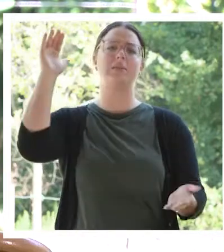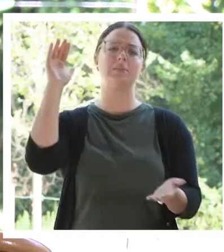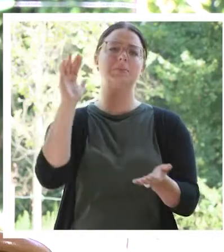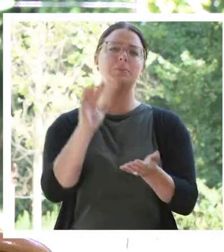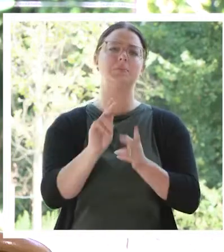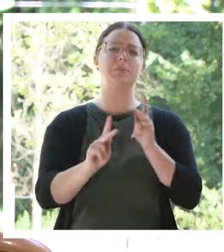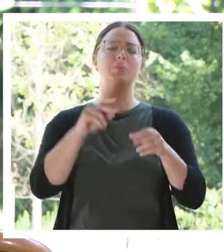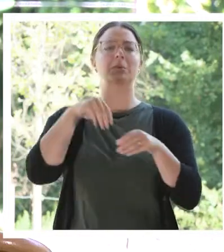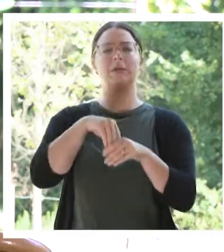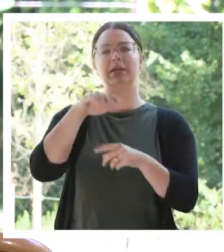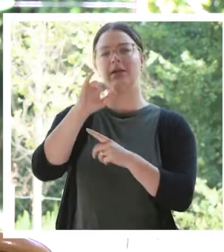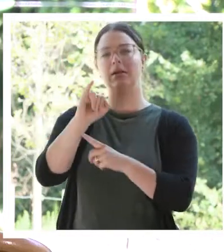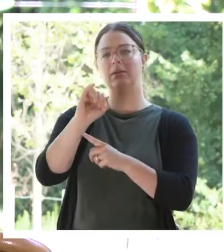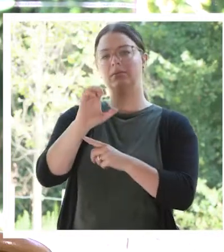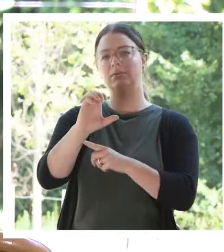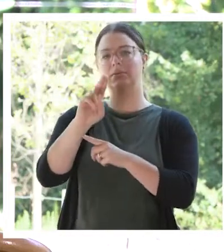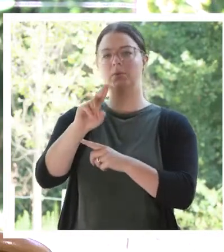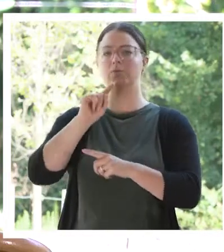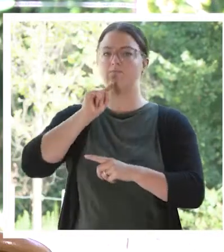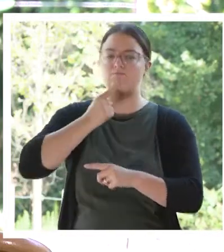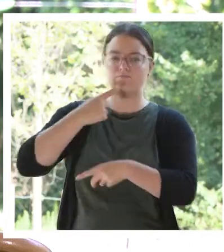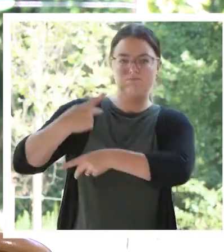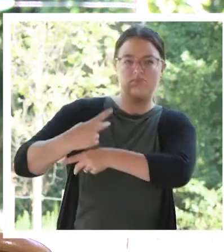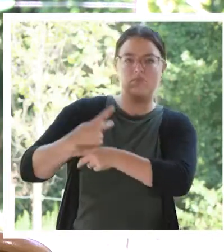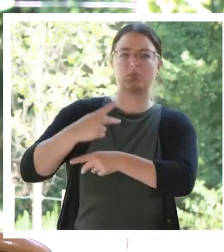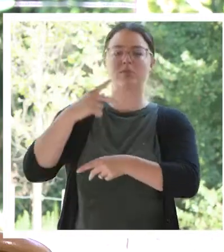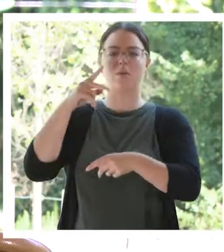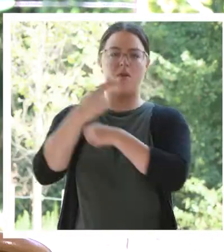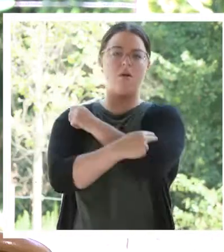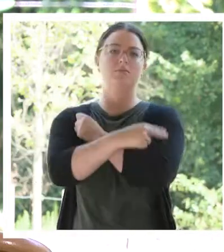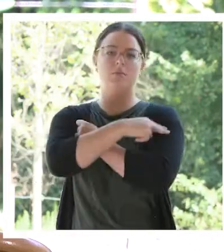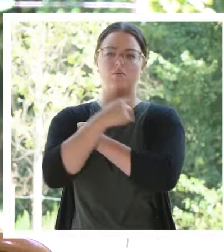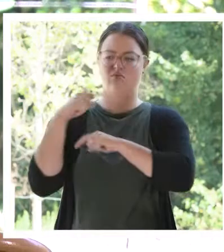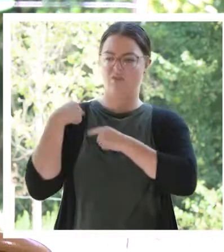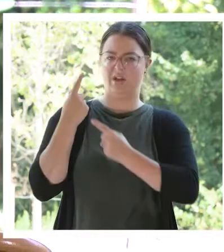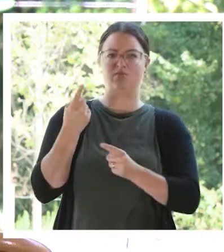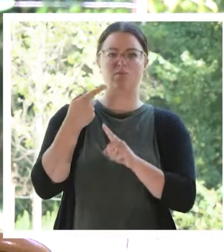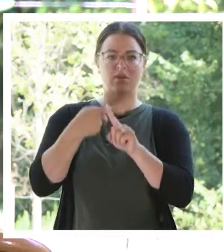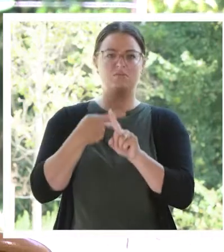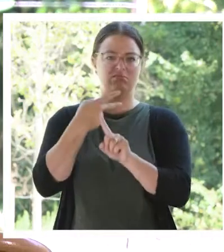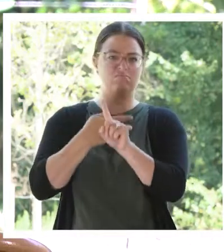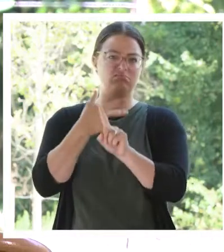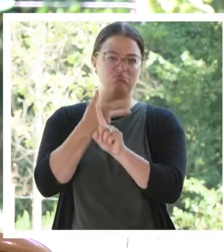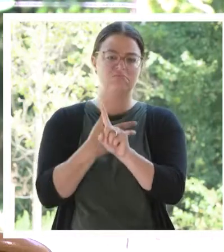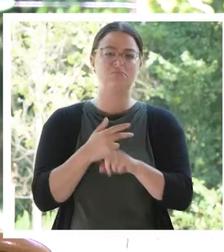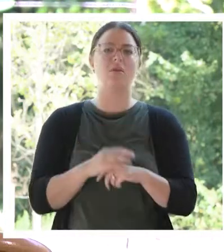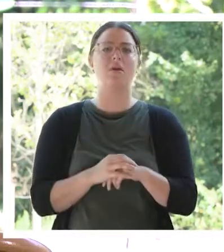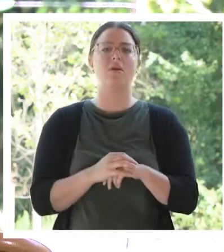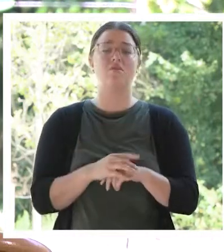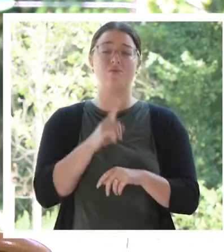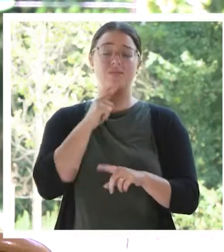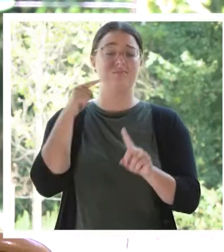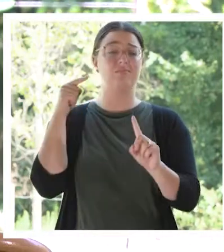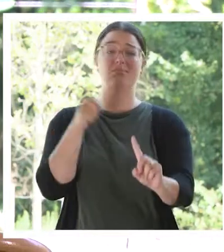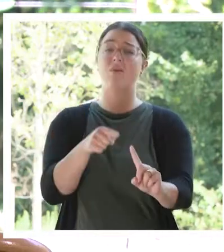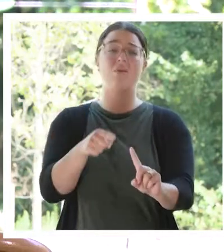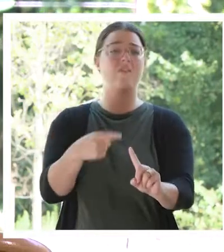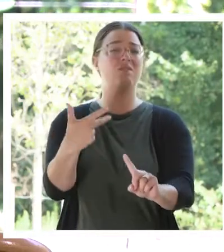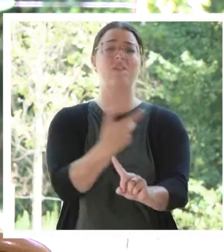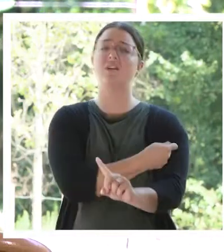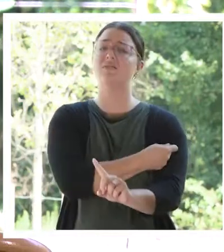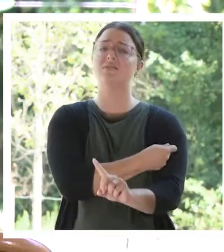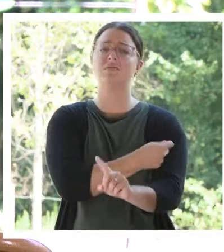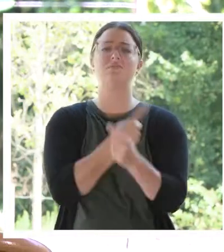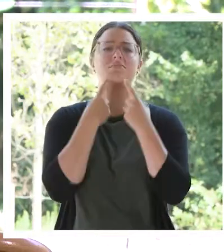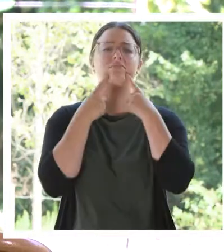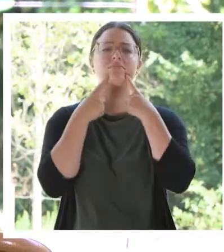ICU over the last few months. And this is a testament to the power of the vaccine. The vaccines have really worked.